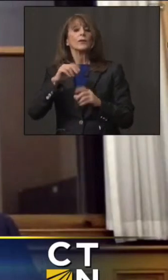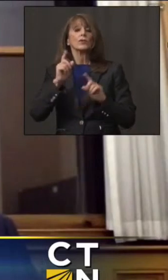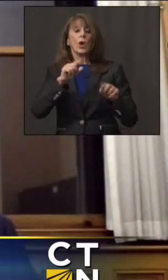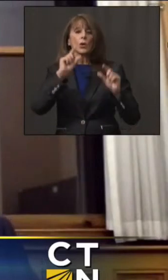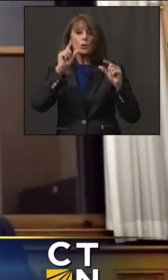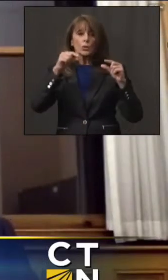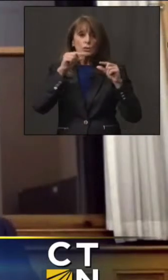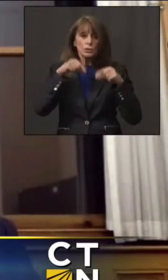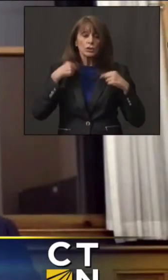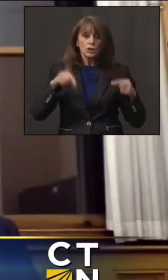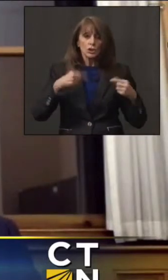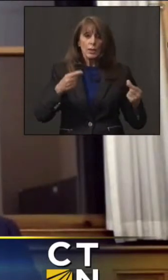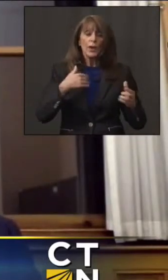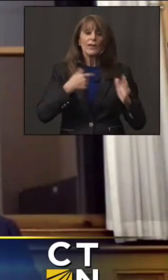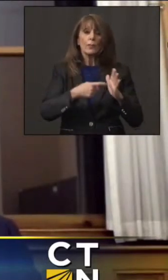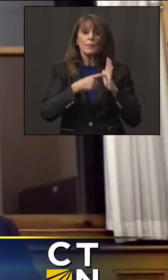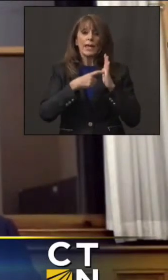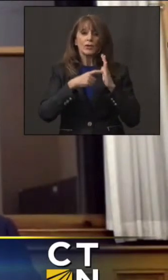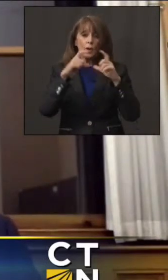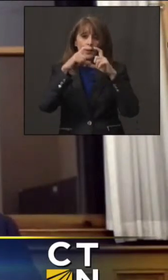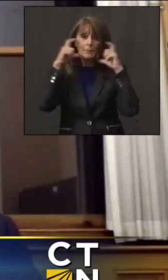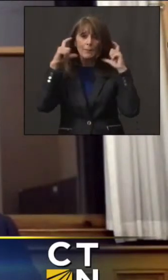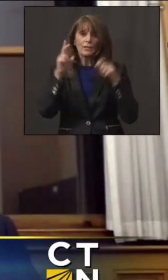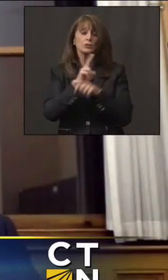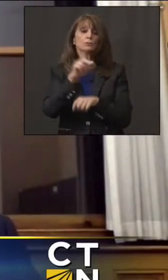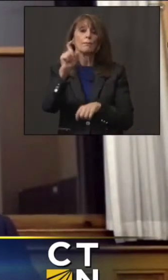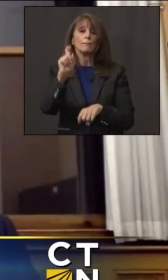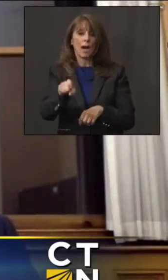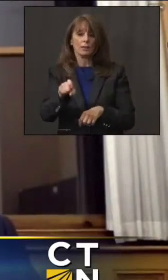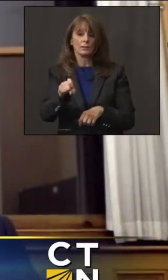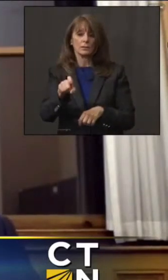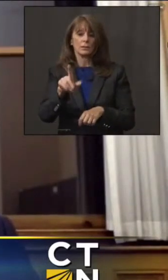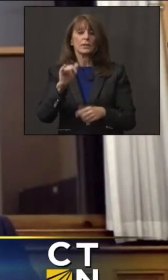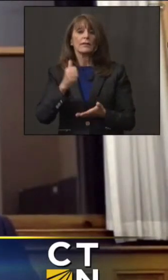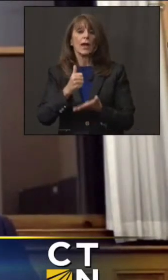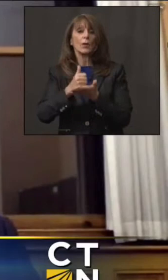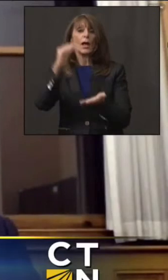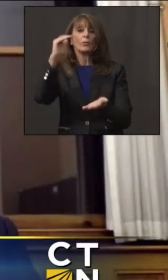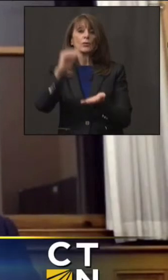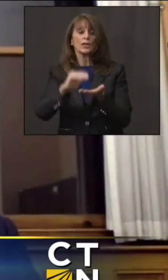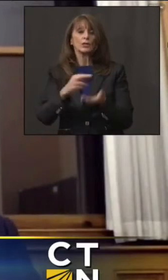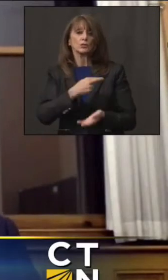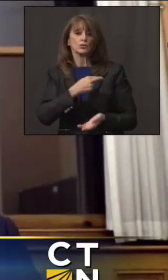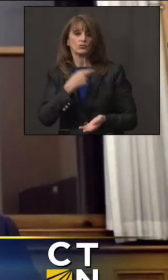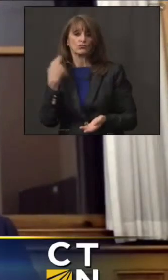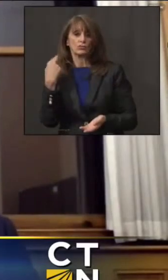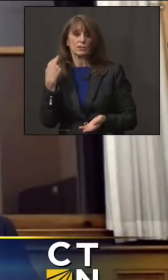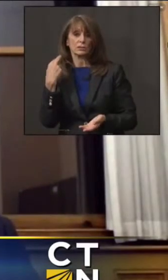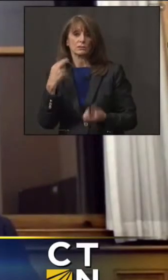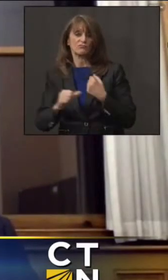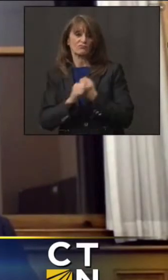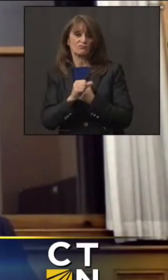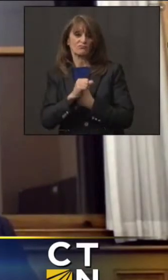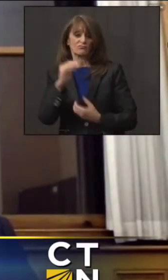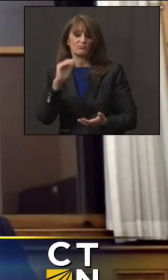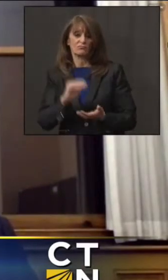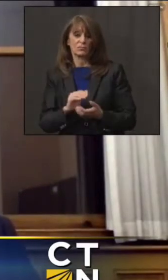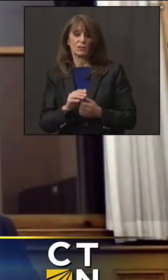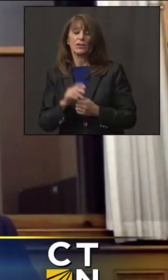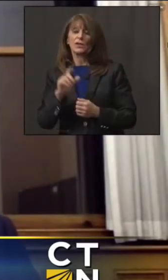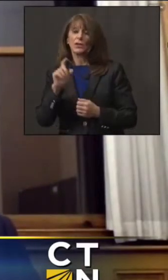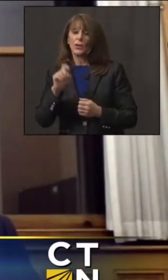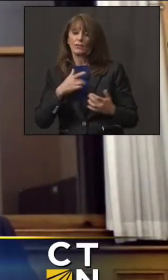which went into effect last week, that will further help reduce the risk. The thing we always worry the most about is